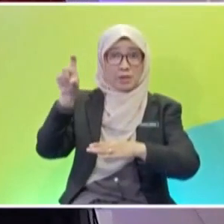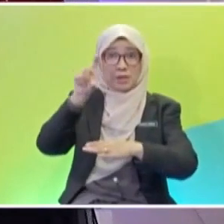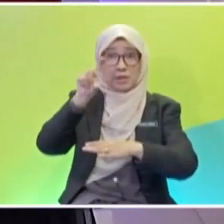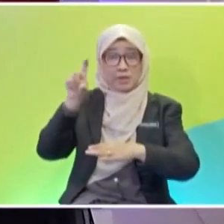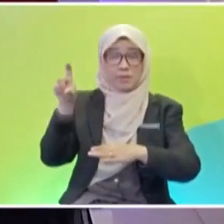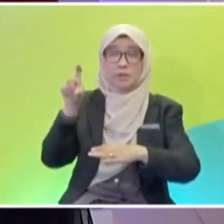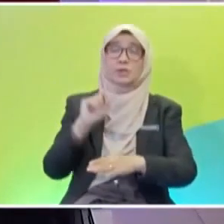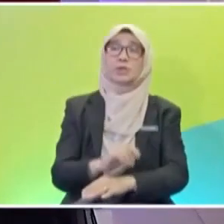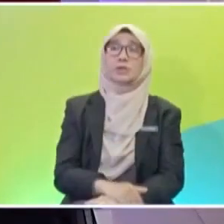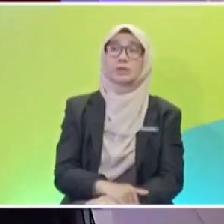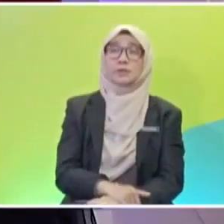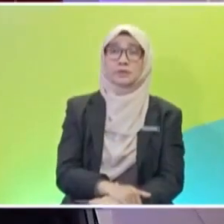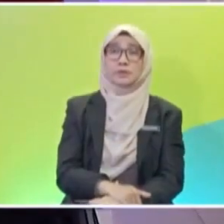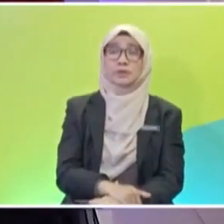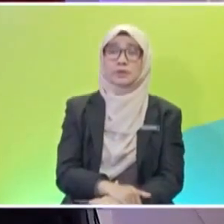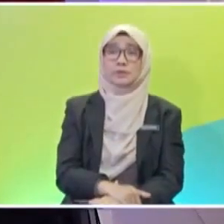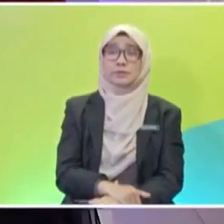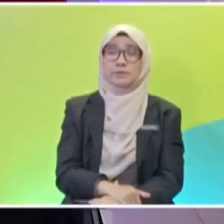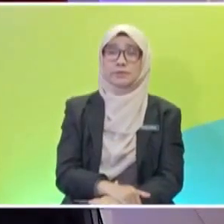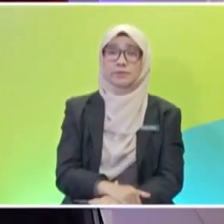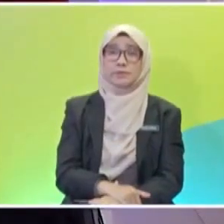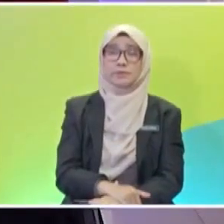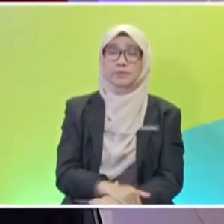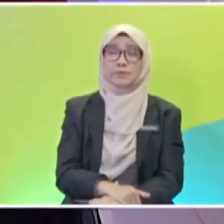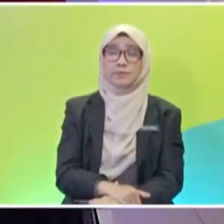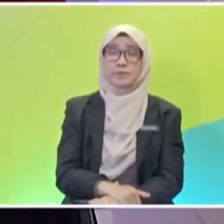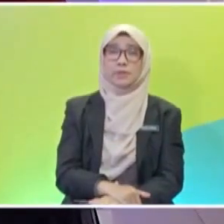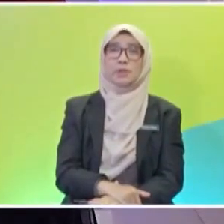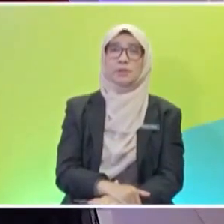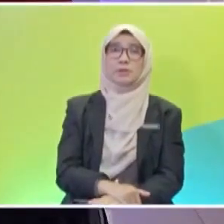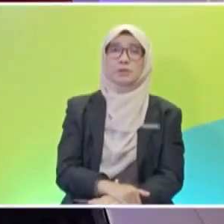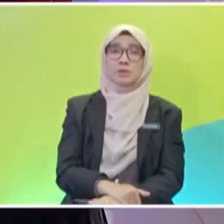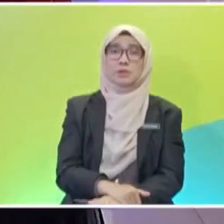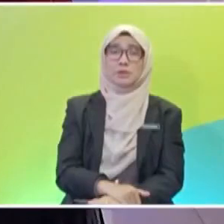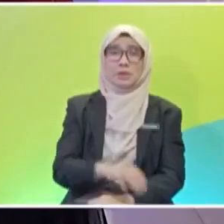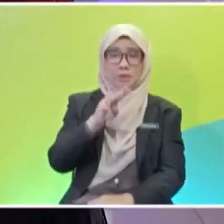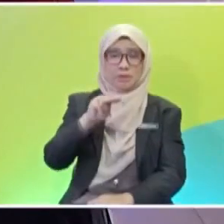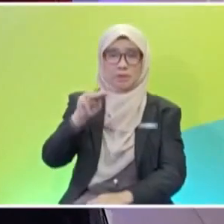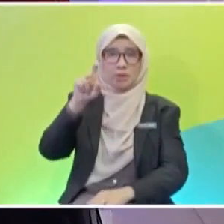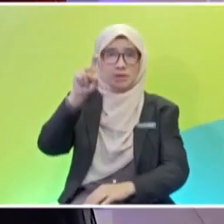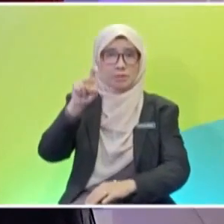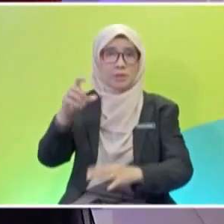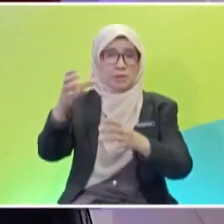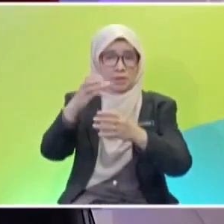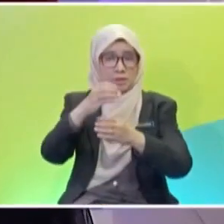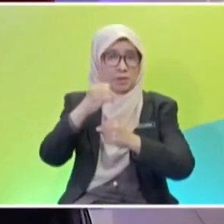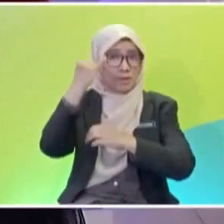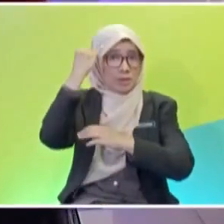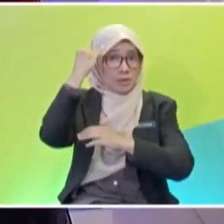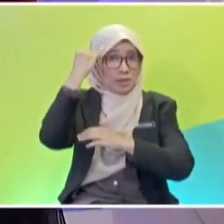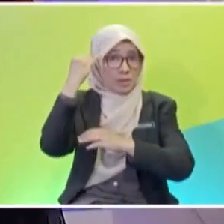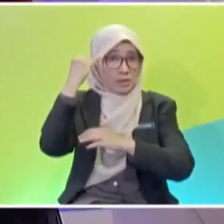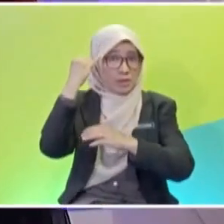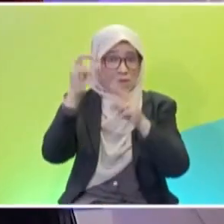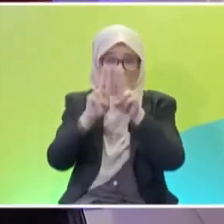paragraphs, mm-hmm. They need to try and figure out what is the idea or the main idea of